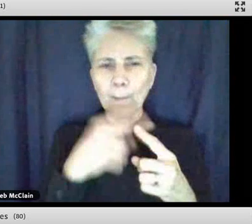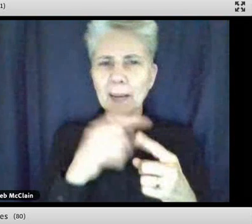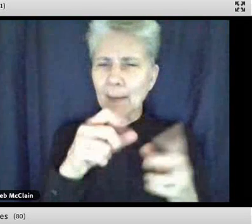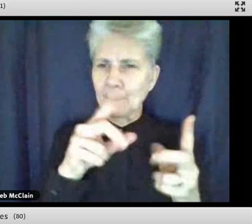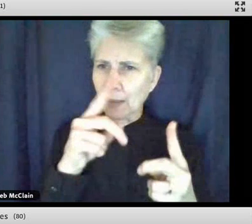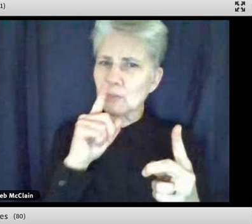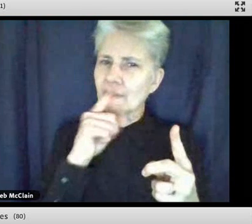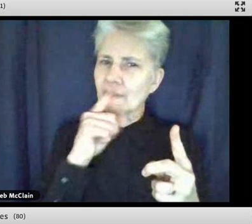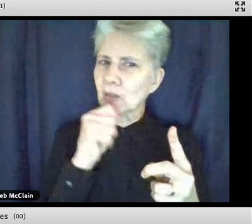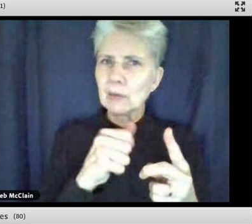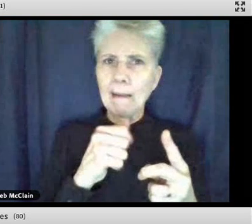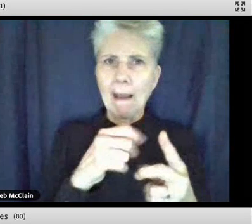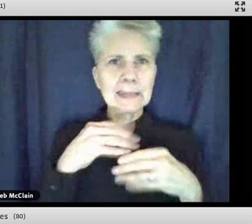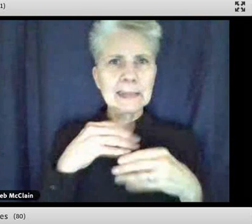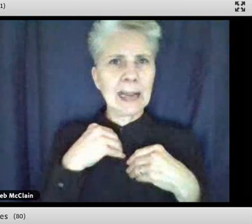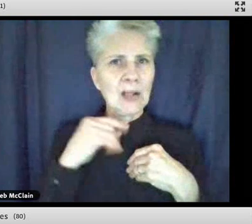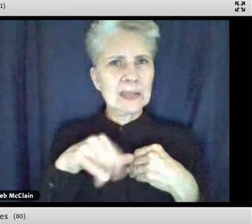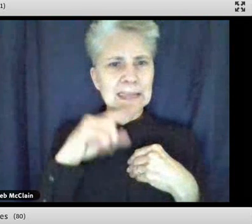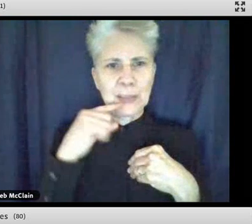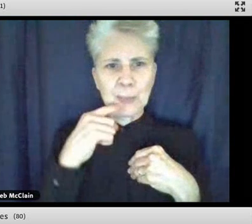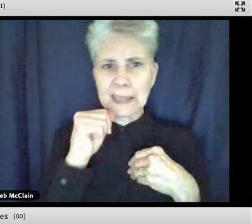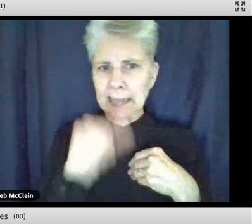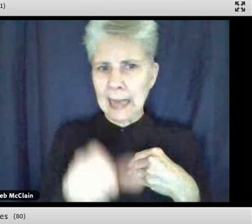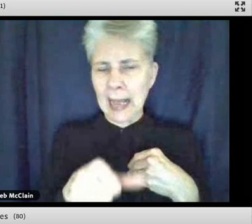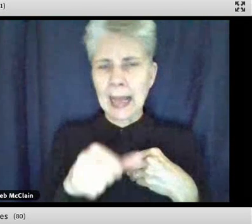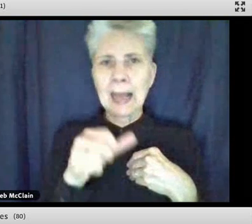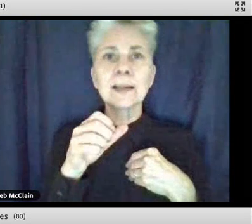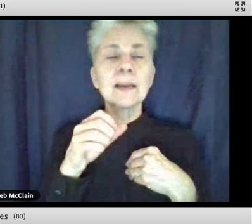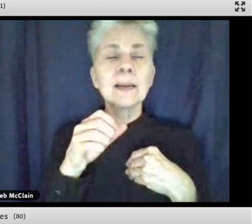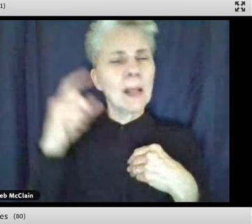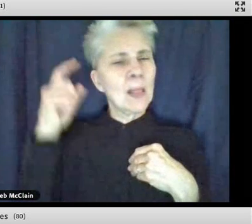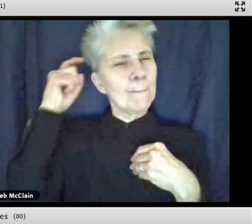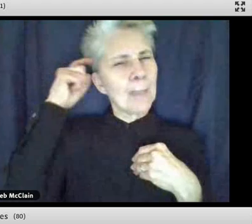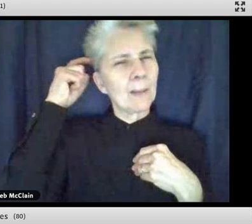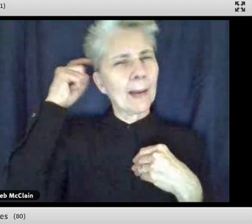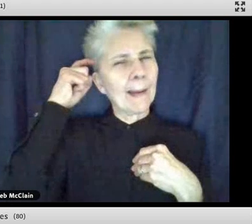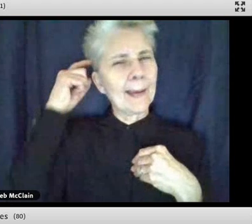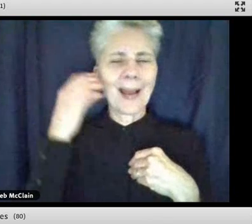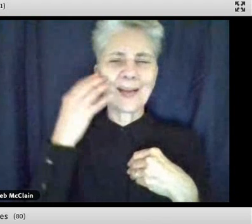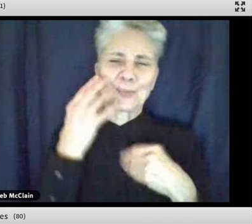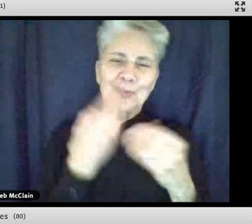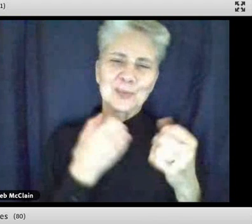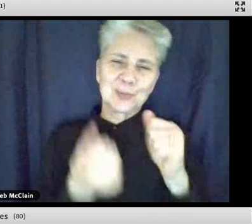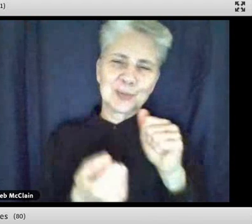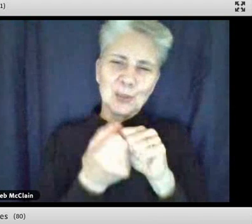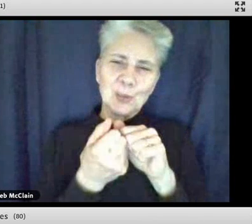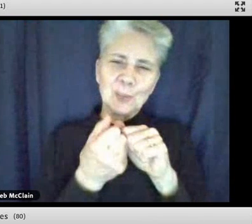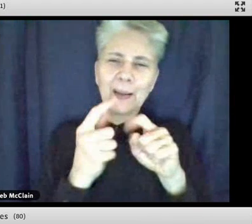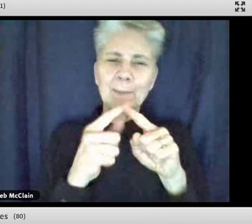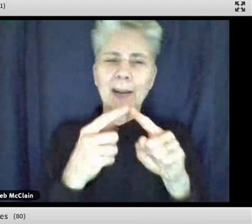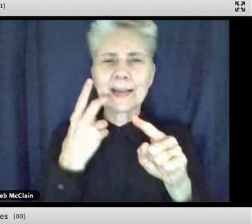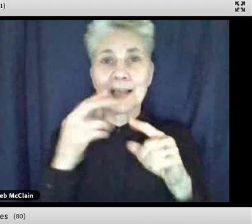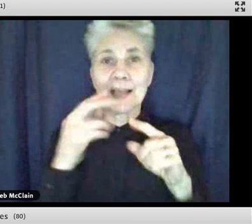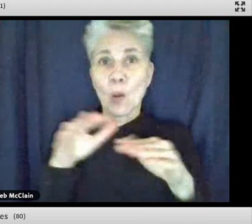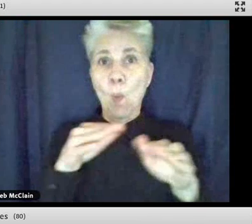aren't taking it seriously. In the back of my head, I know this is stupid, but I see, the Walking Dead